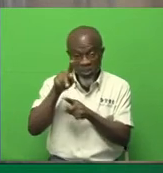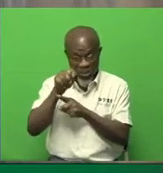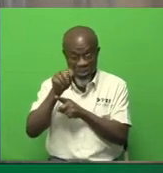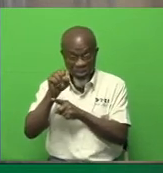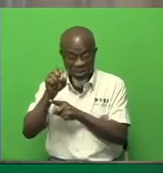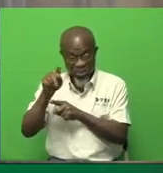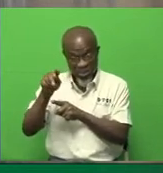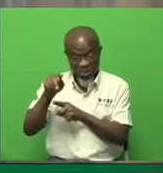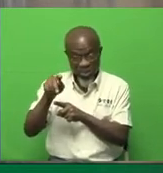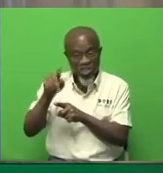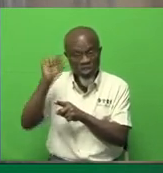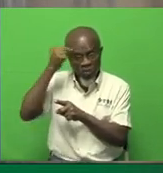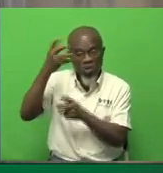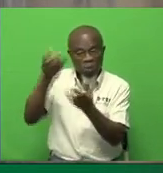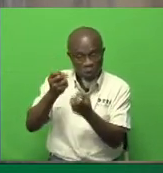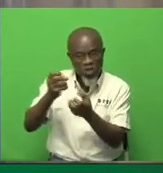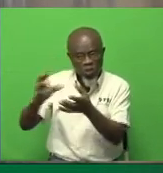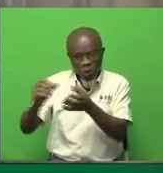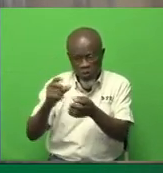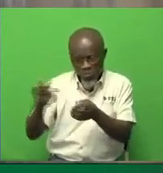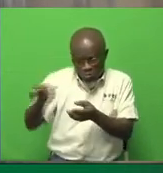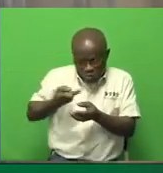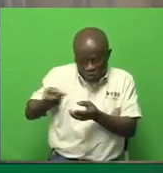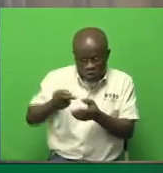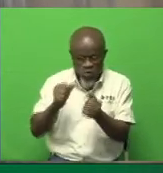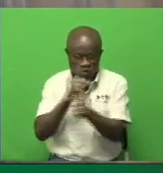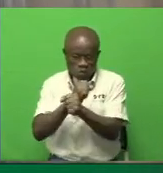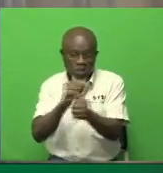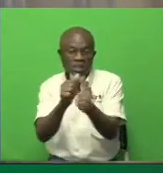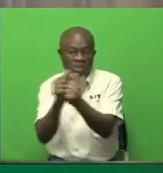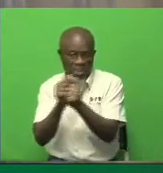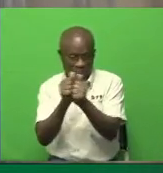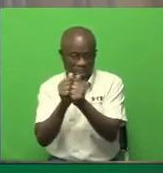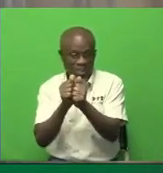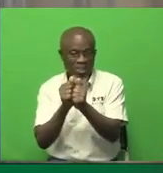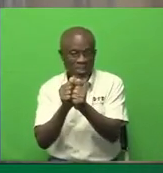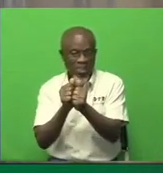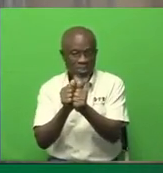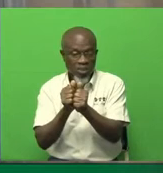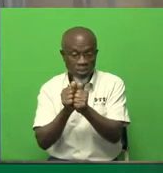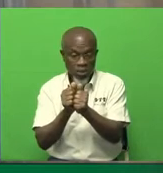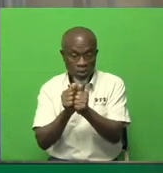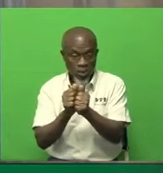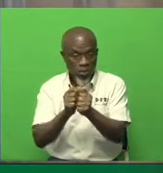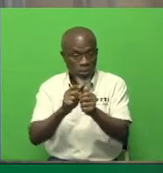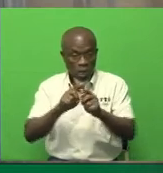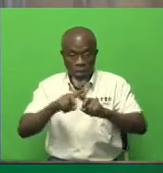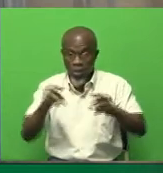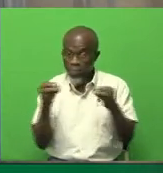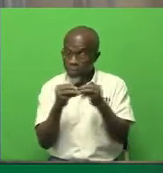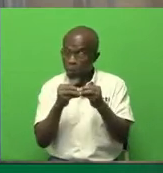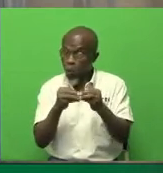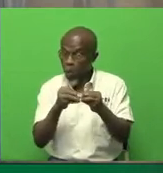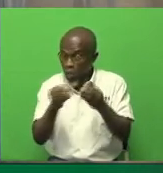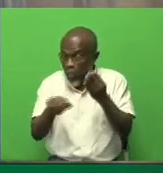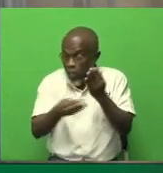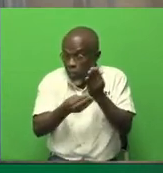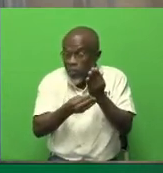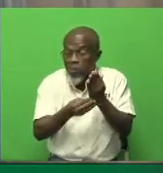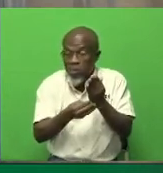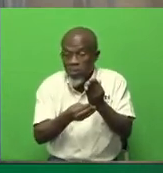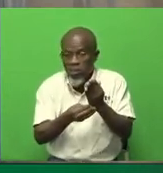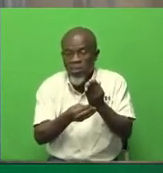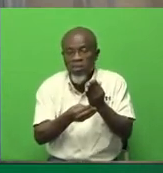tstd government wants to partner with for this project what is even more shocking madam is that a